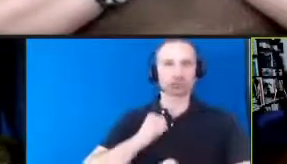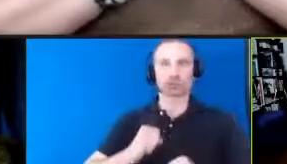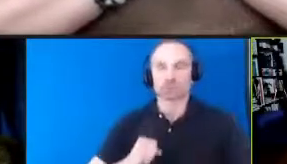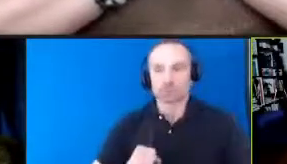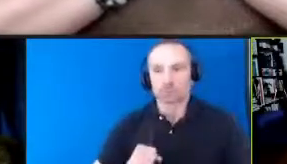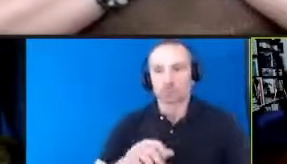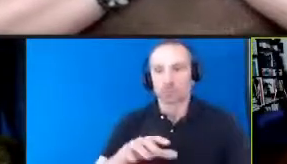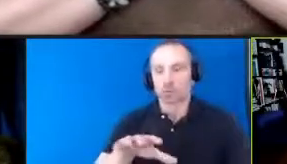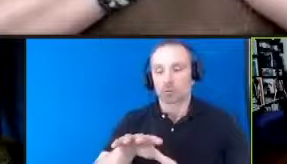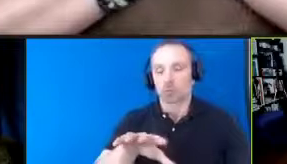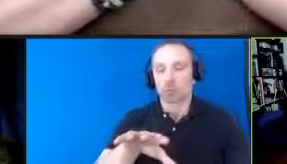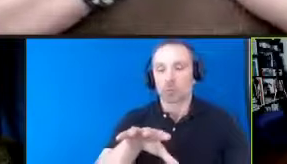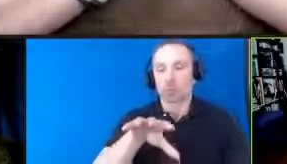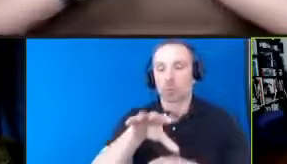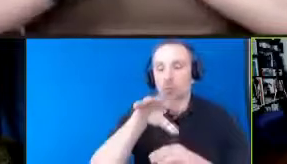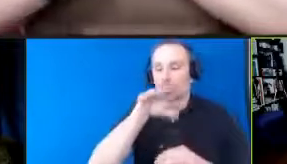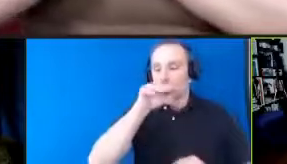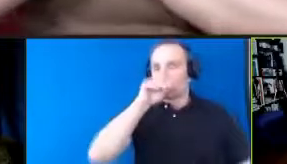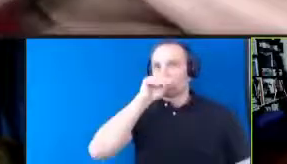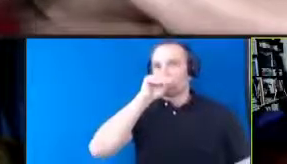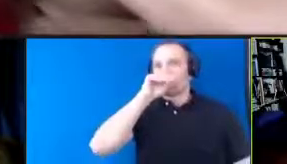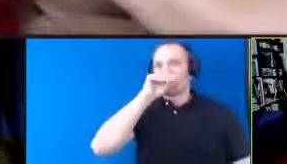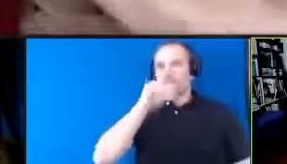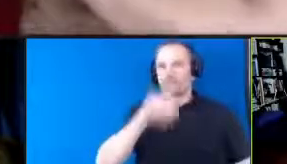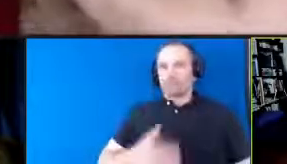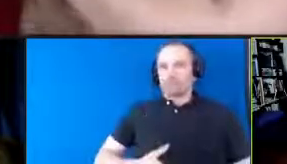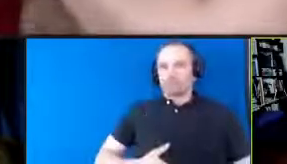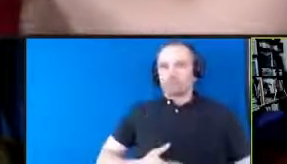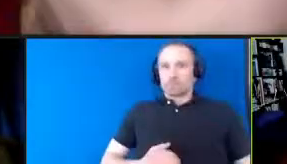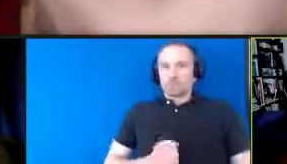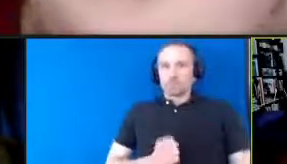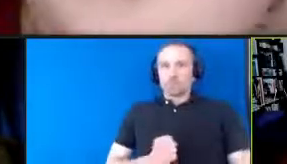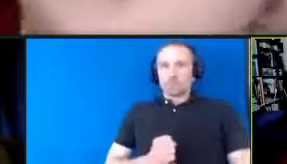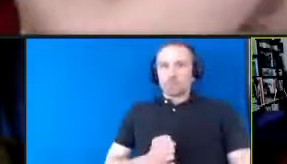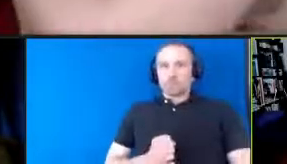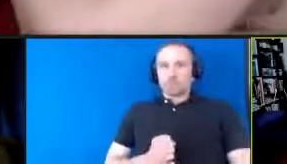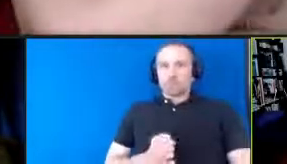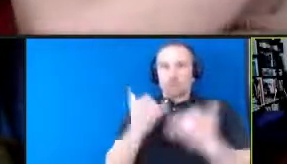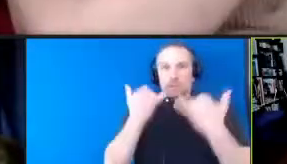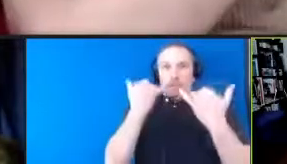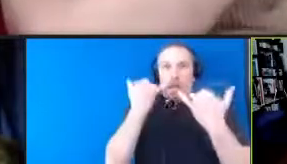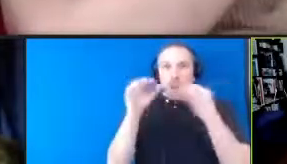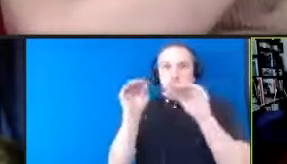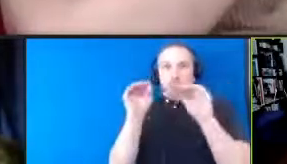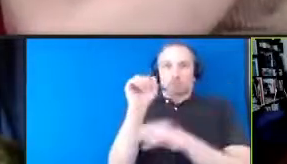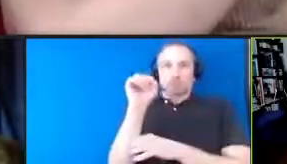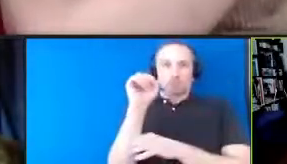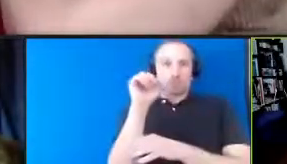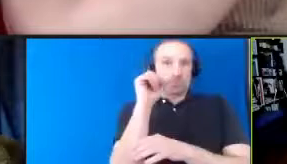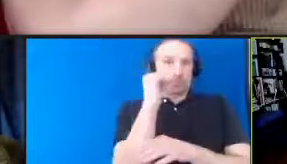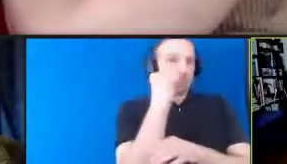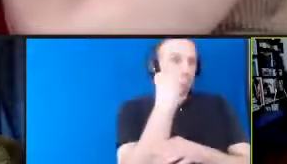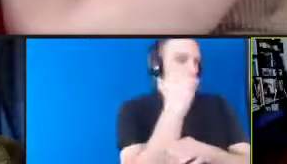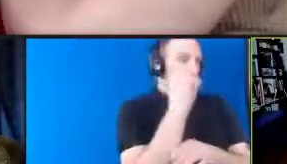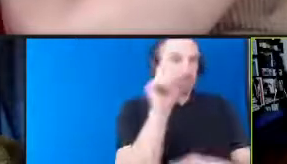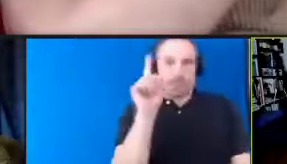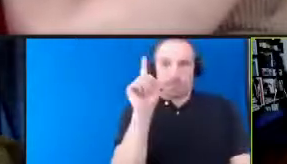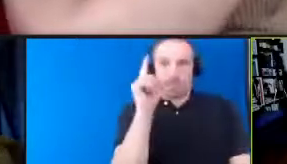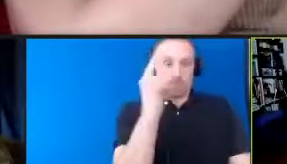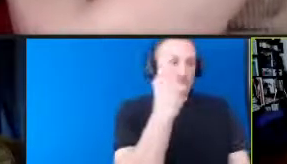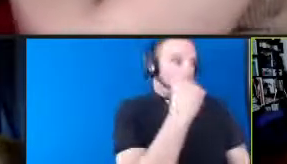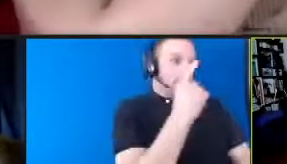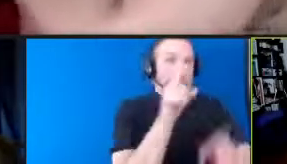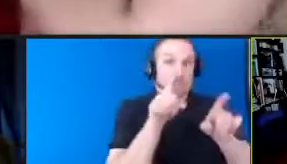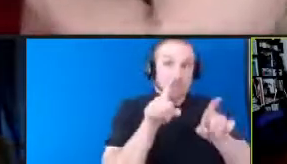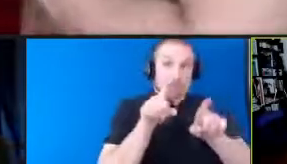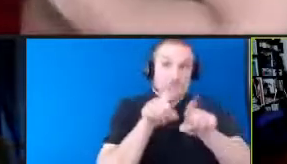then as you blow the breath out, just rotate your body to one side as though you're squeezing out all of that